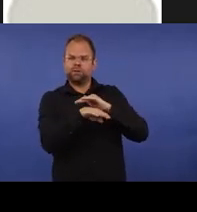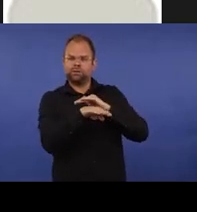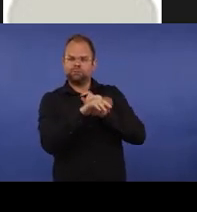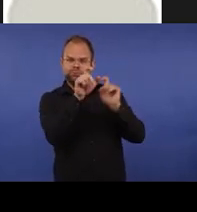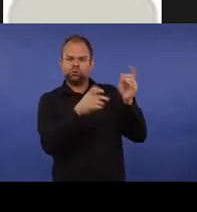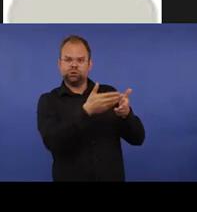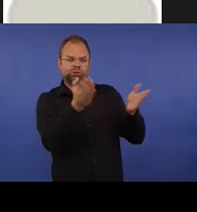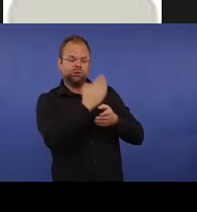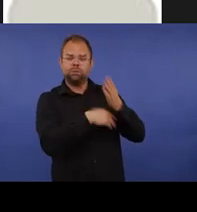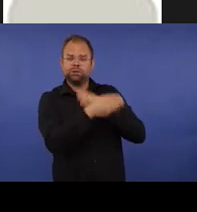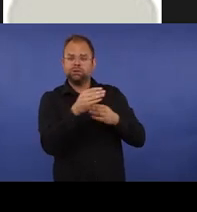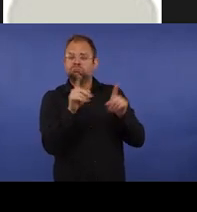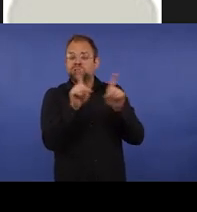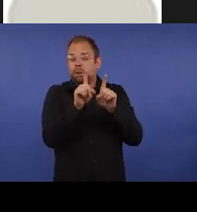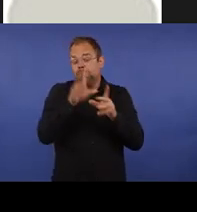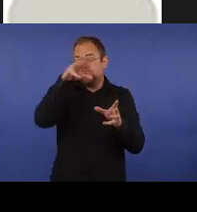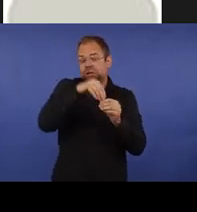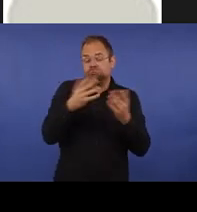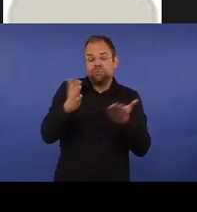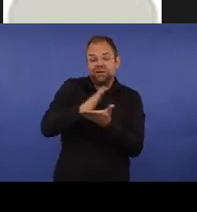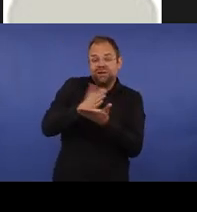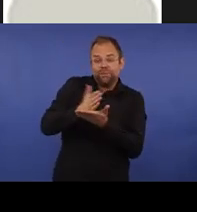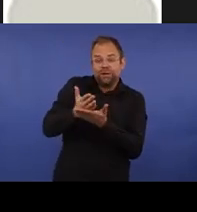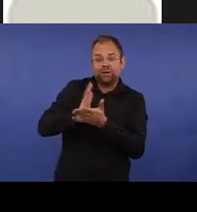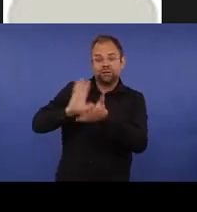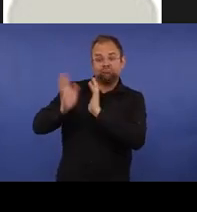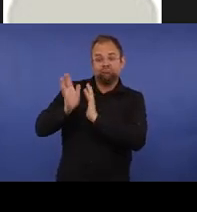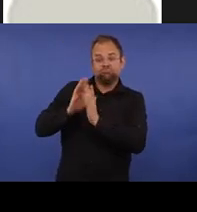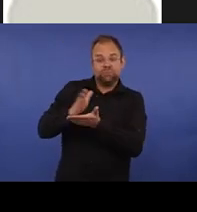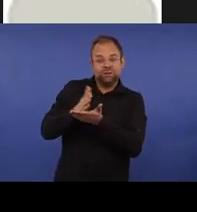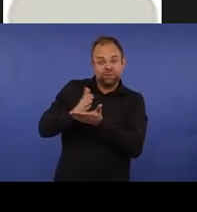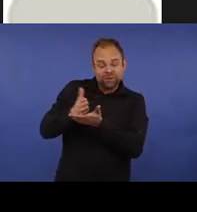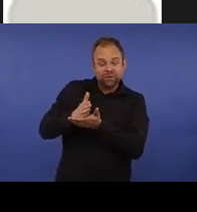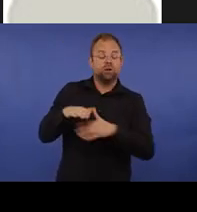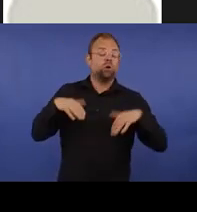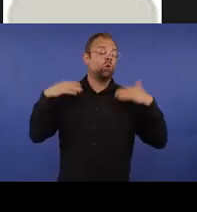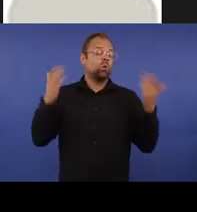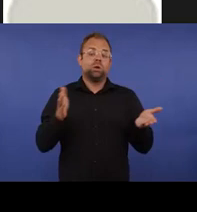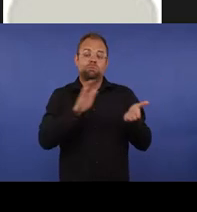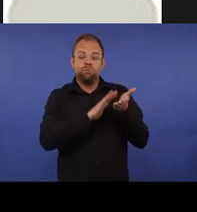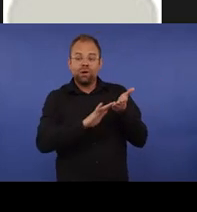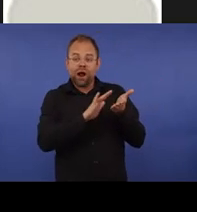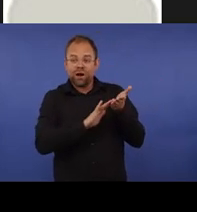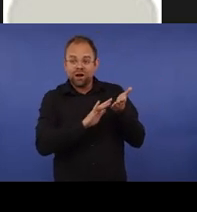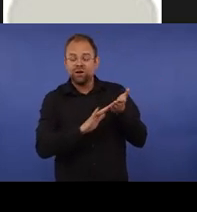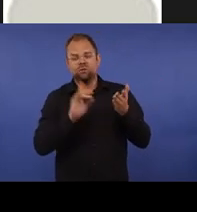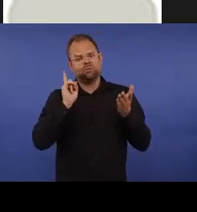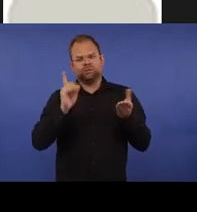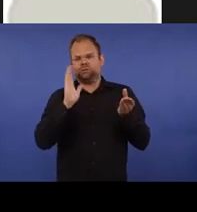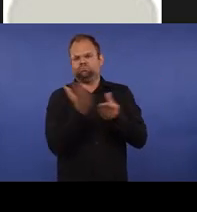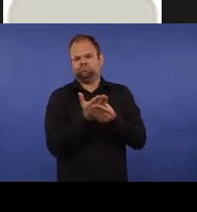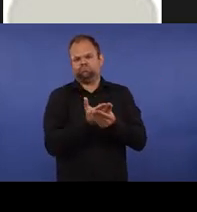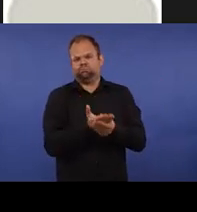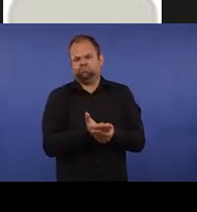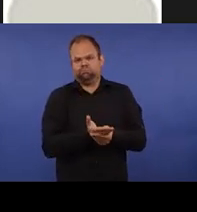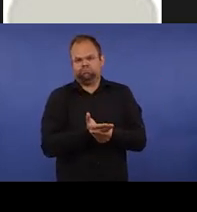in the documents, and of course media, as Judy said. Media, it's important, and